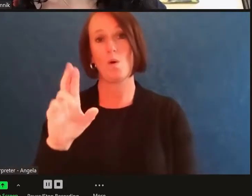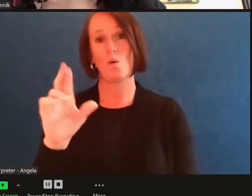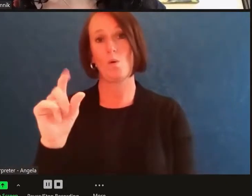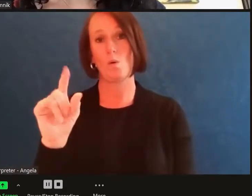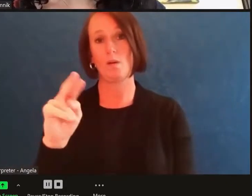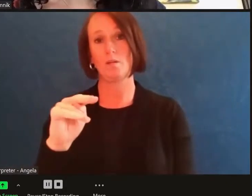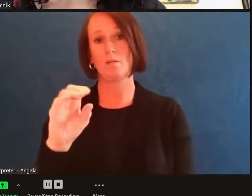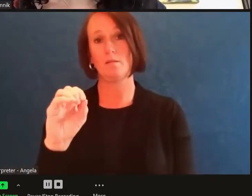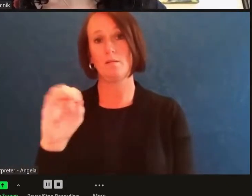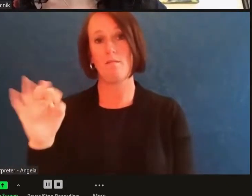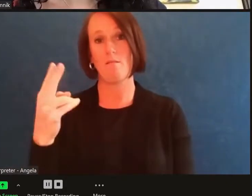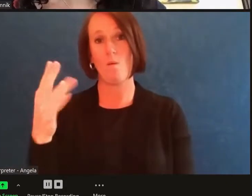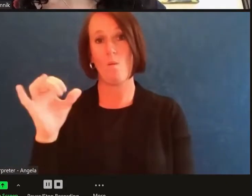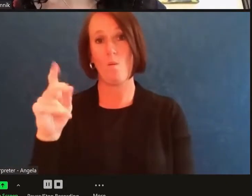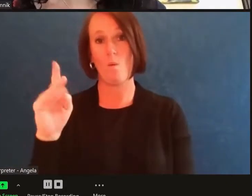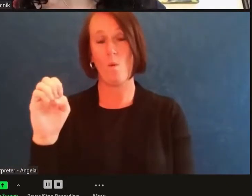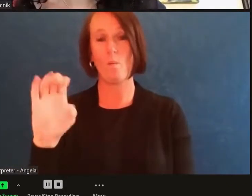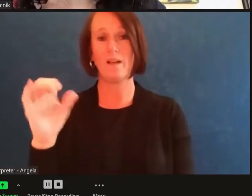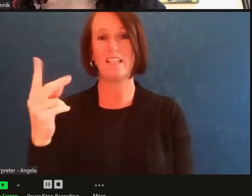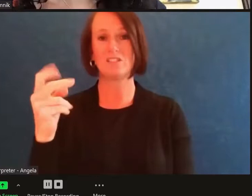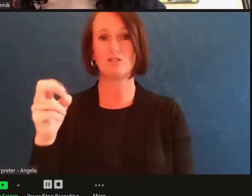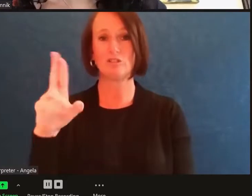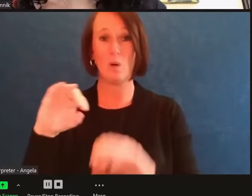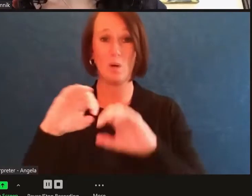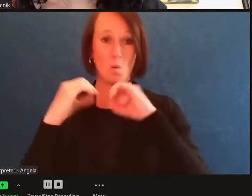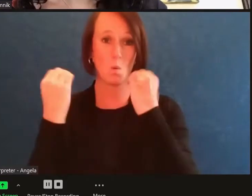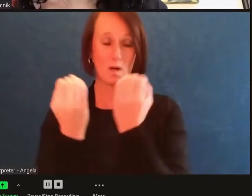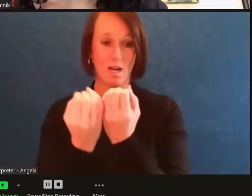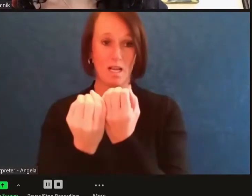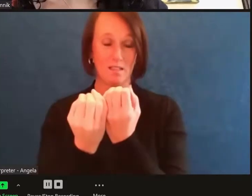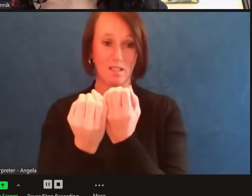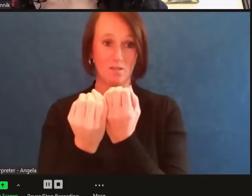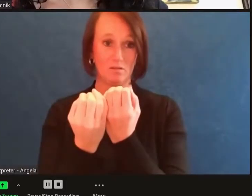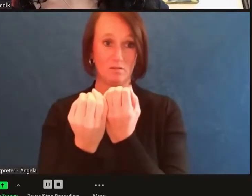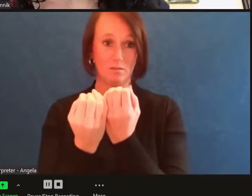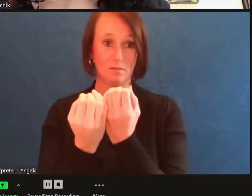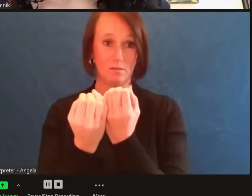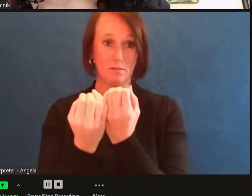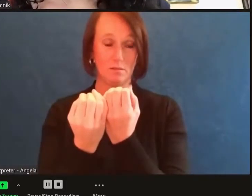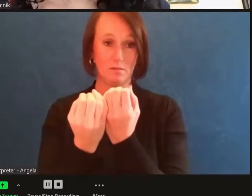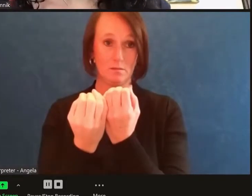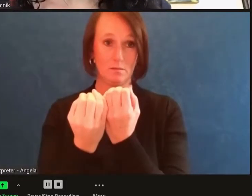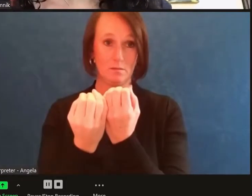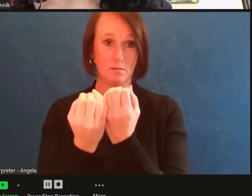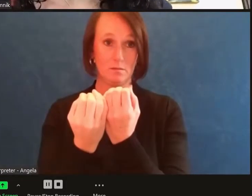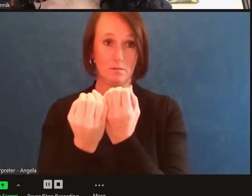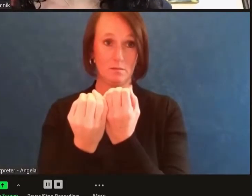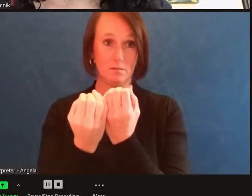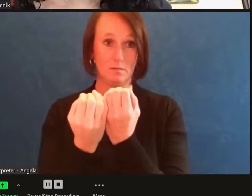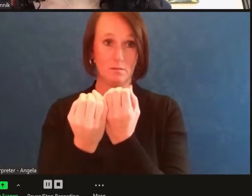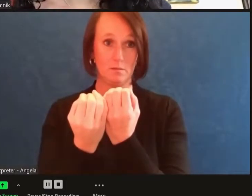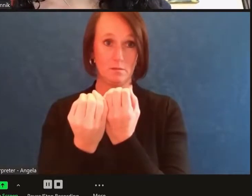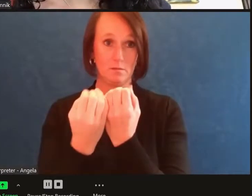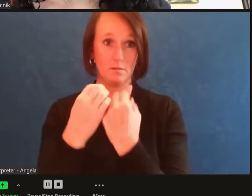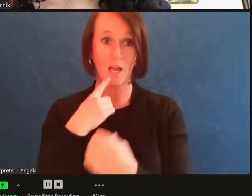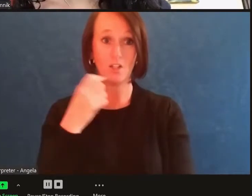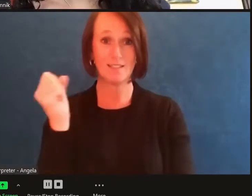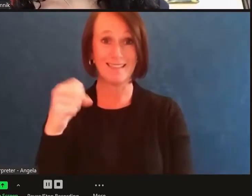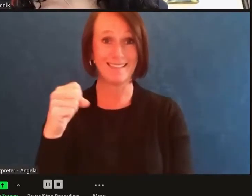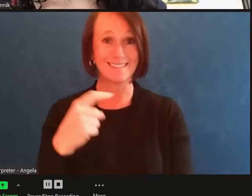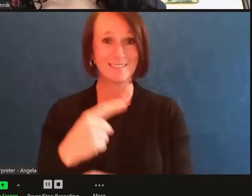in, how do I say that, Eric? Whatever you say, I'll just nod my head and say it's okay.